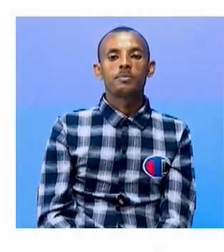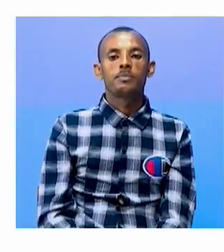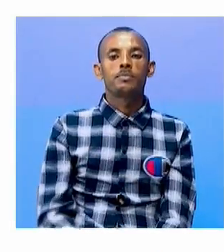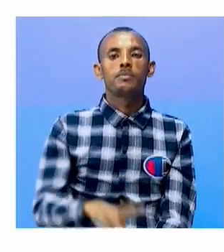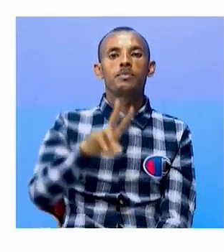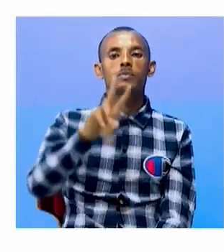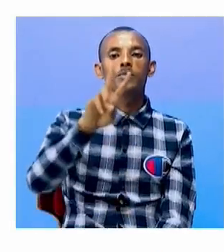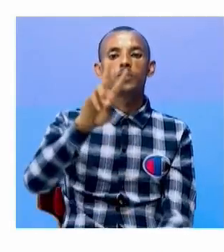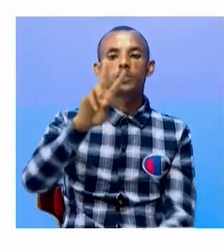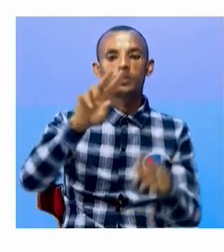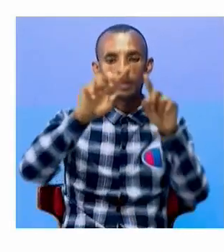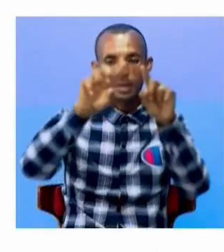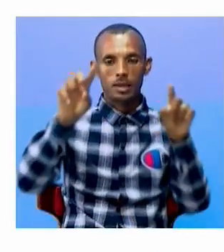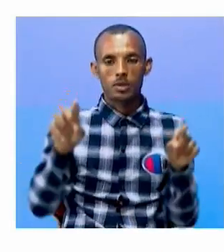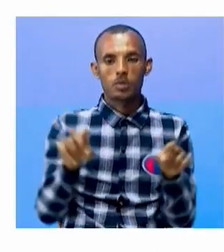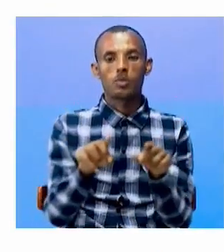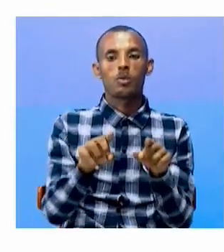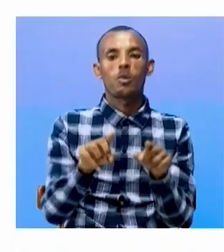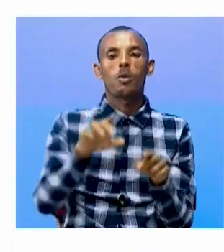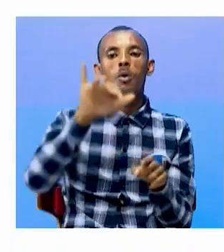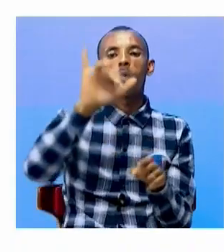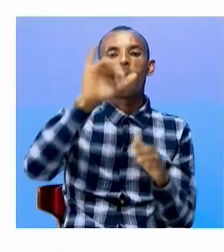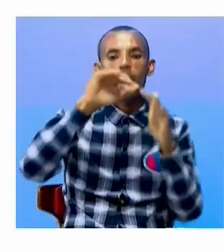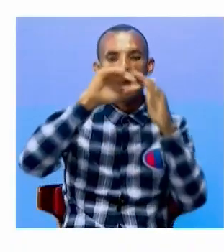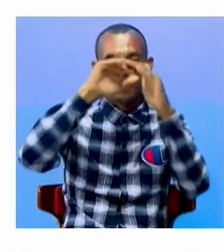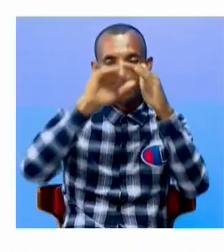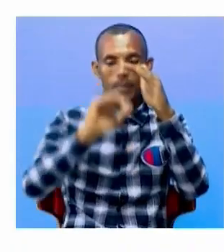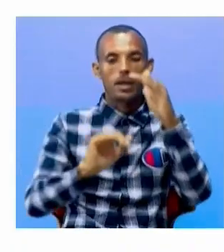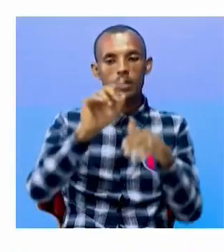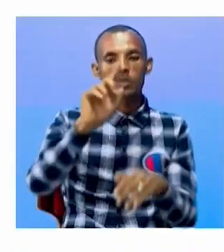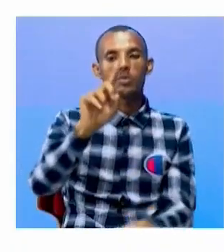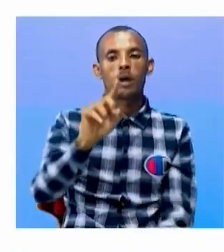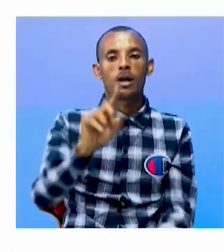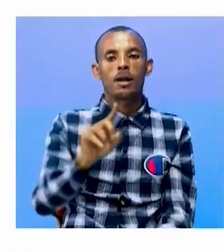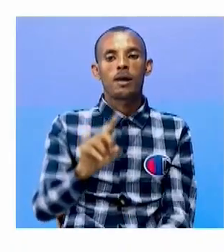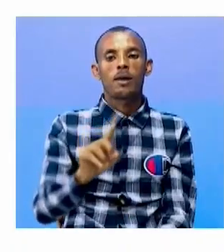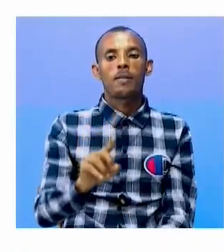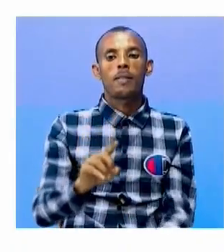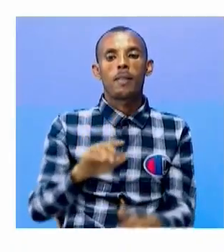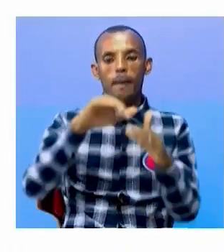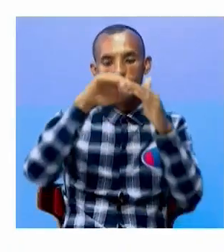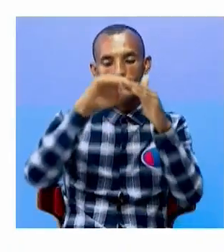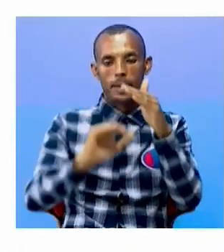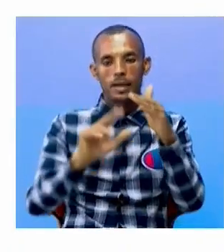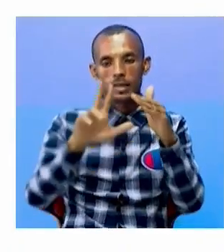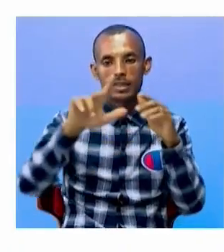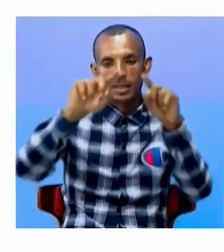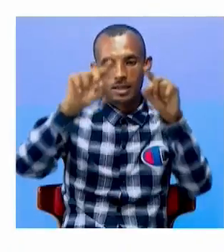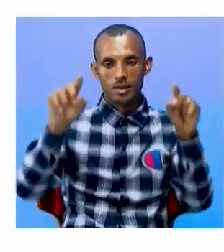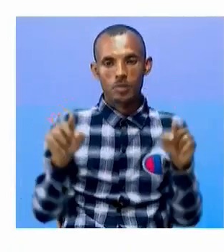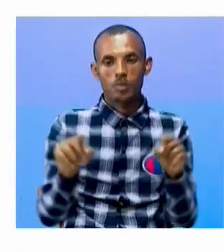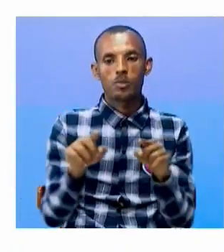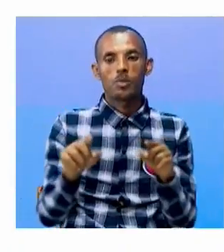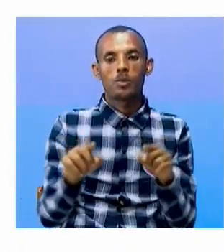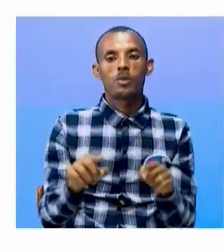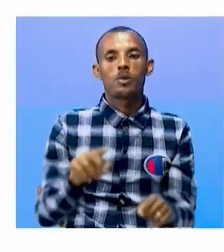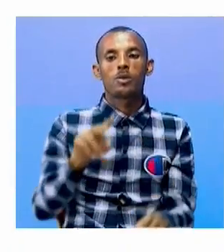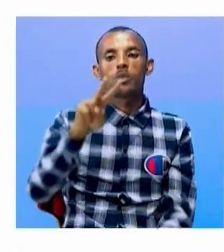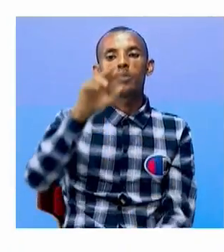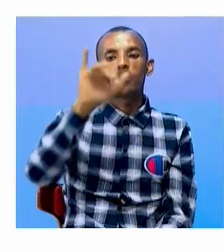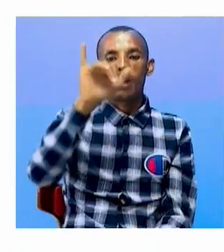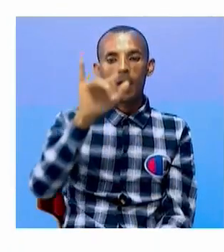2 into y minus 1 minus 3 into 2y